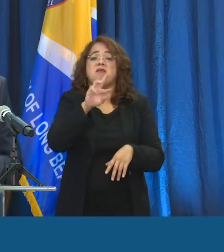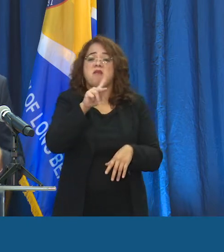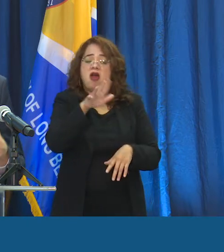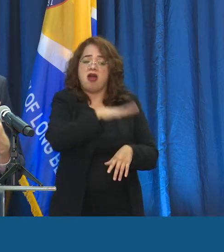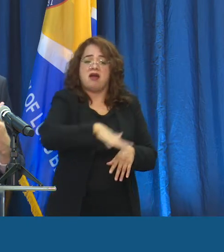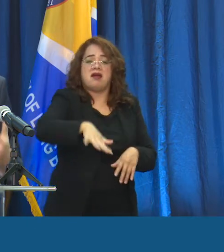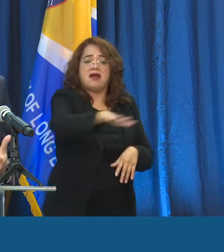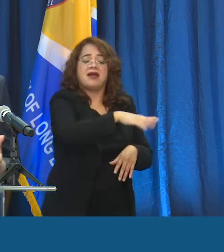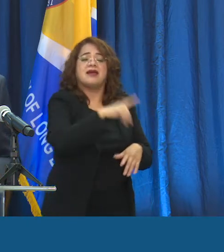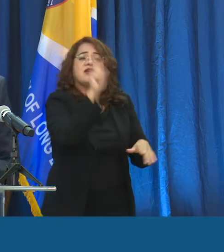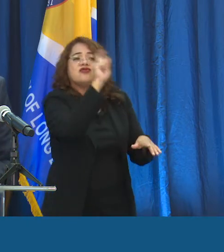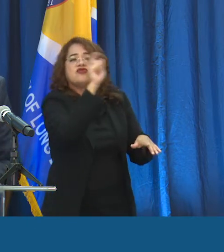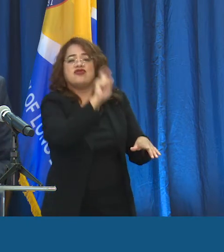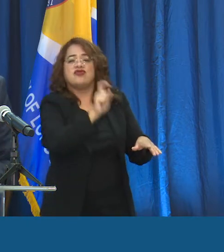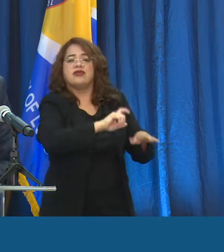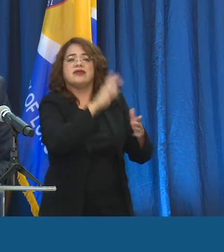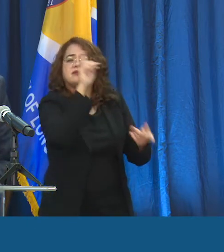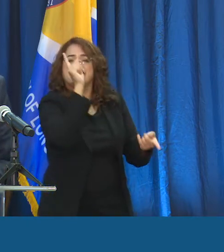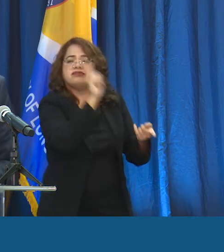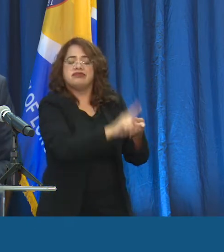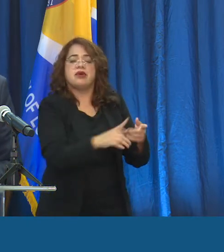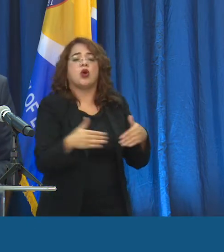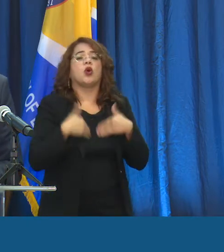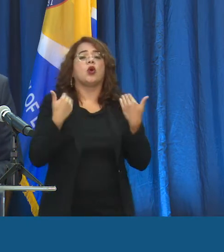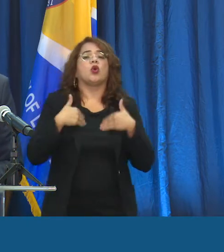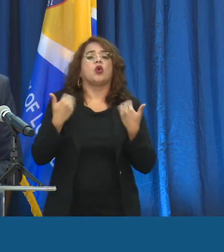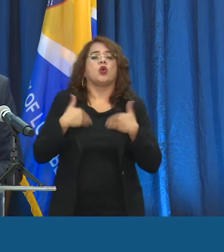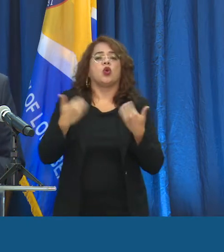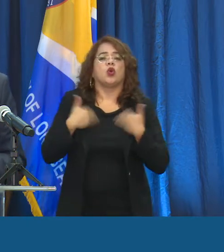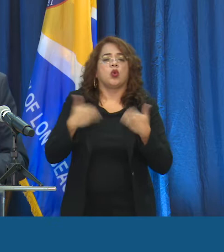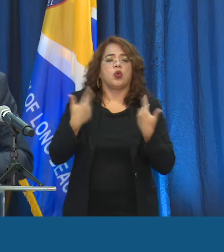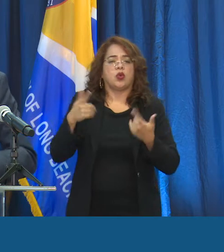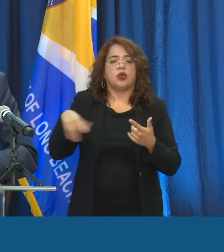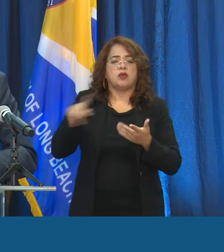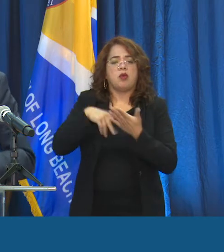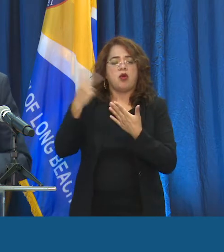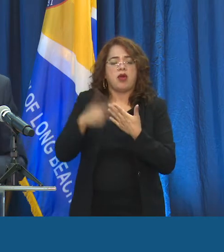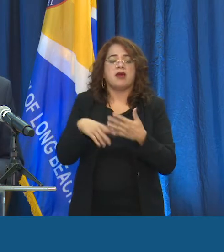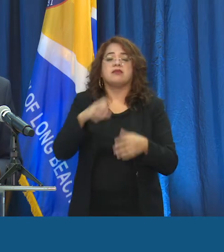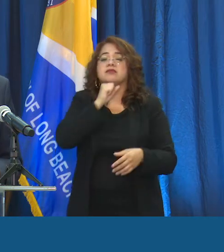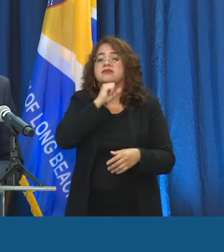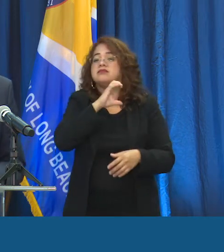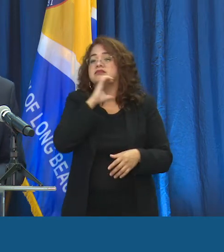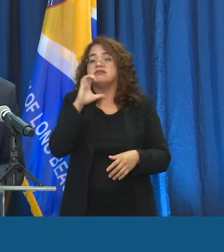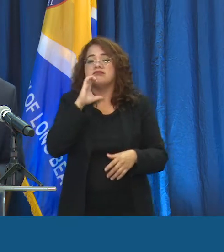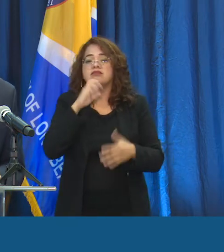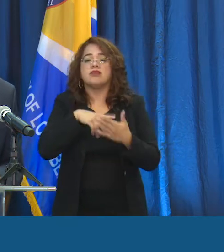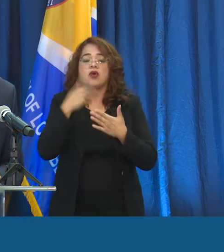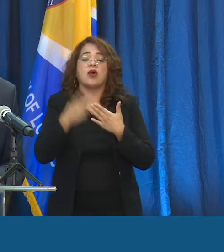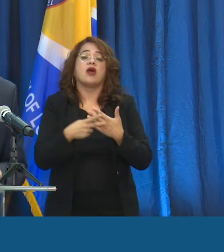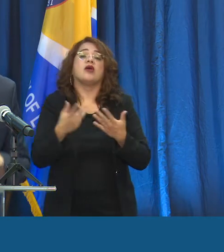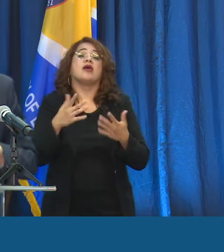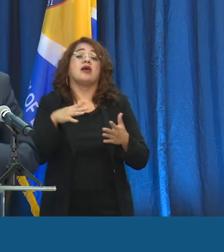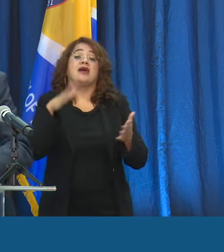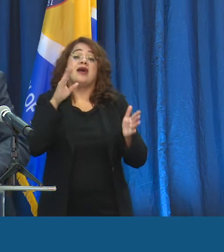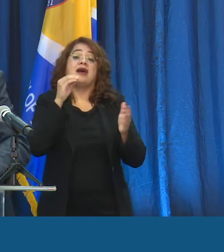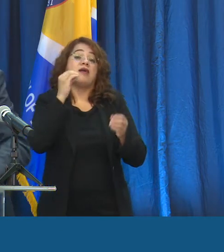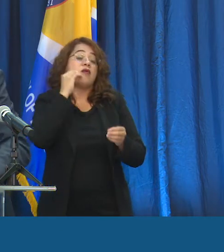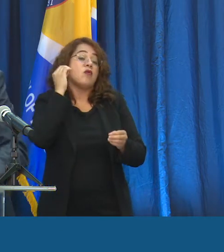streets, investing in youth and senior programming, provision and implementation of affordable